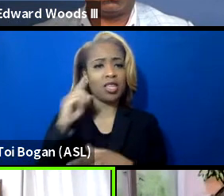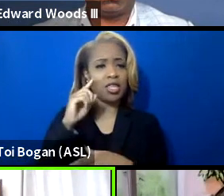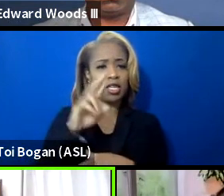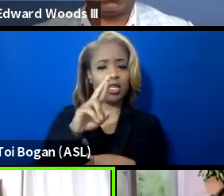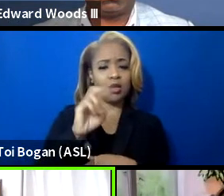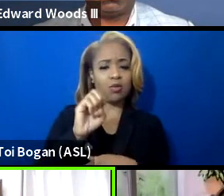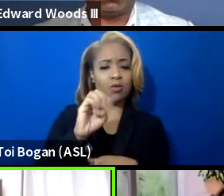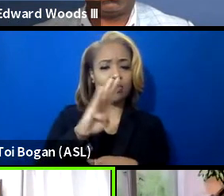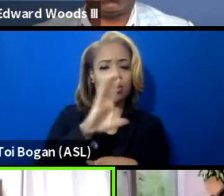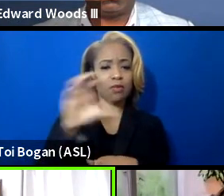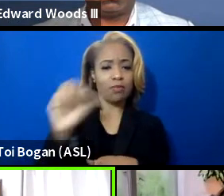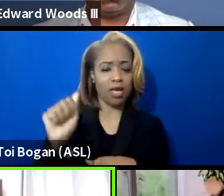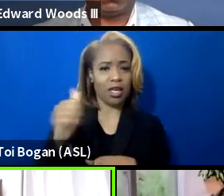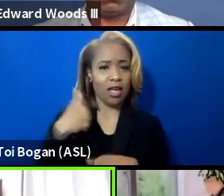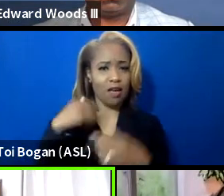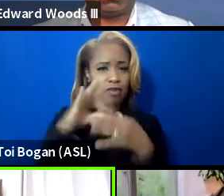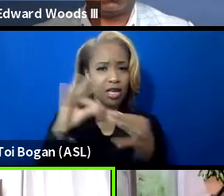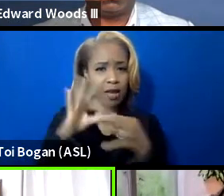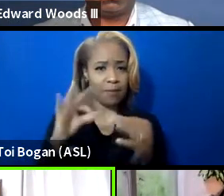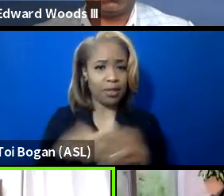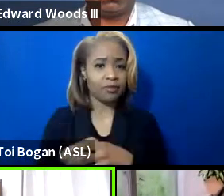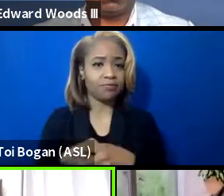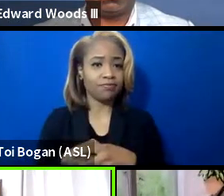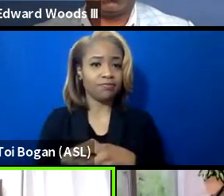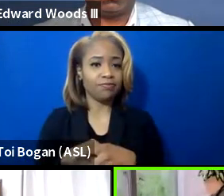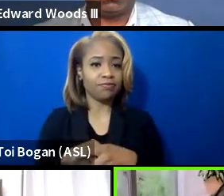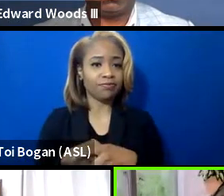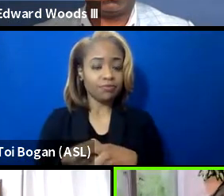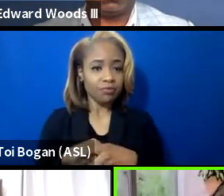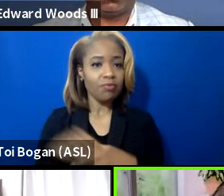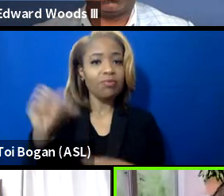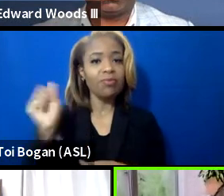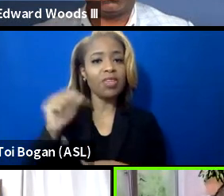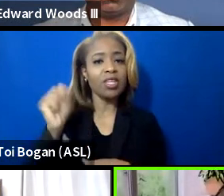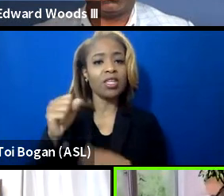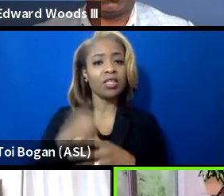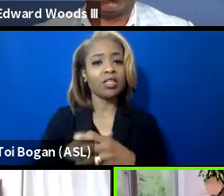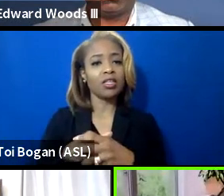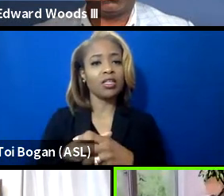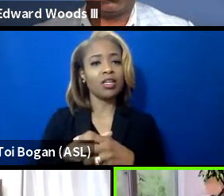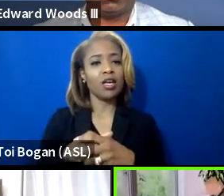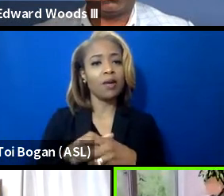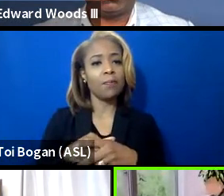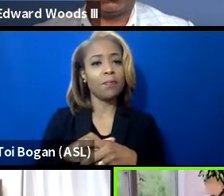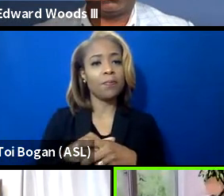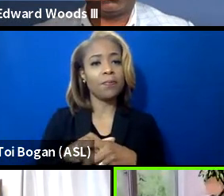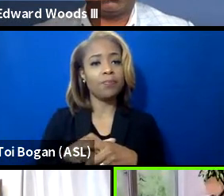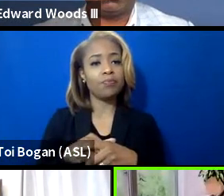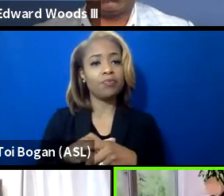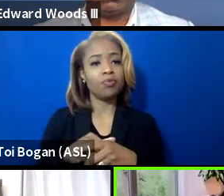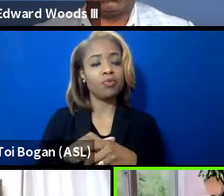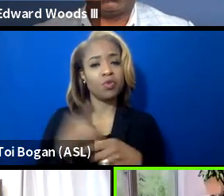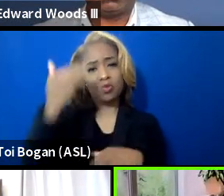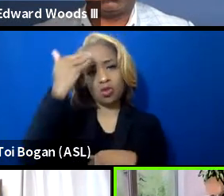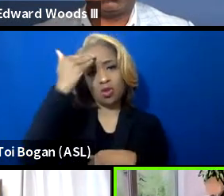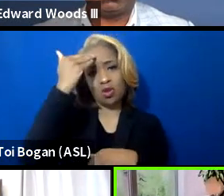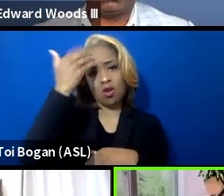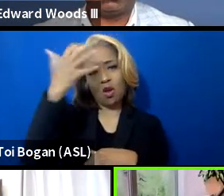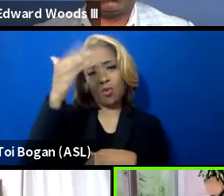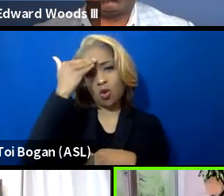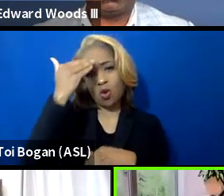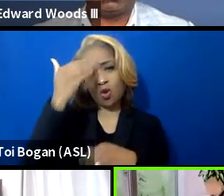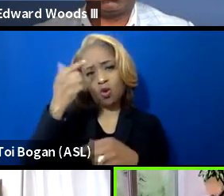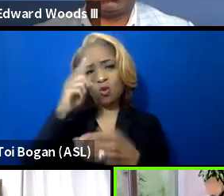Rebecca had a comment, or anyone else that wants to share. Yeah, I was just going to say that we know from